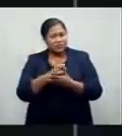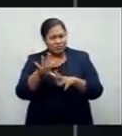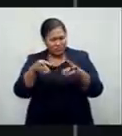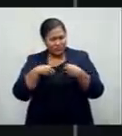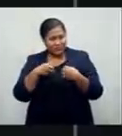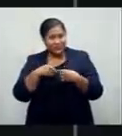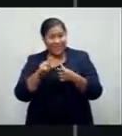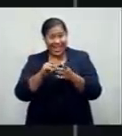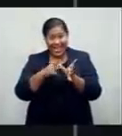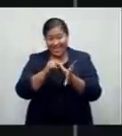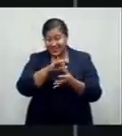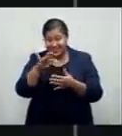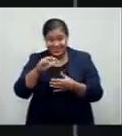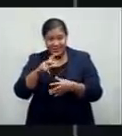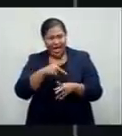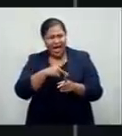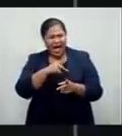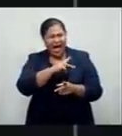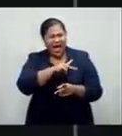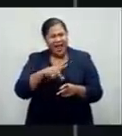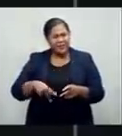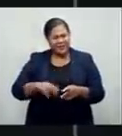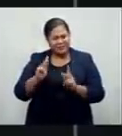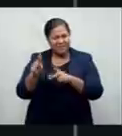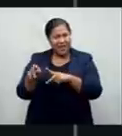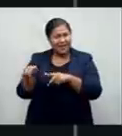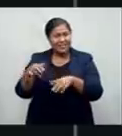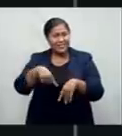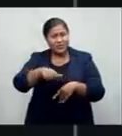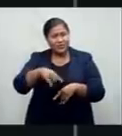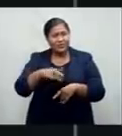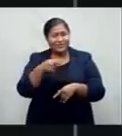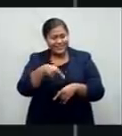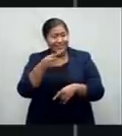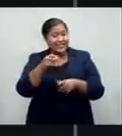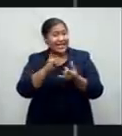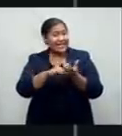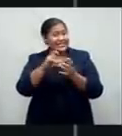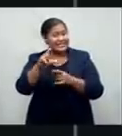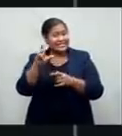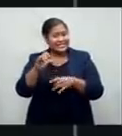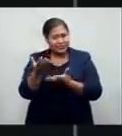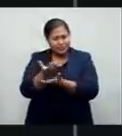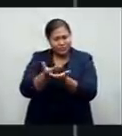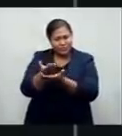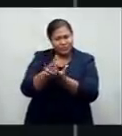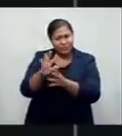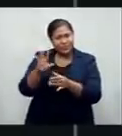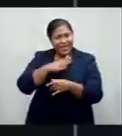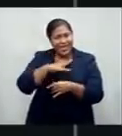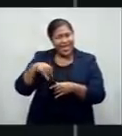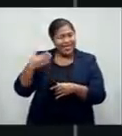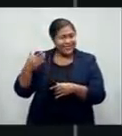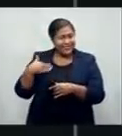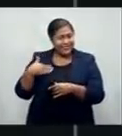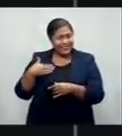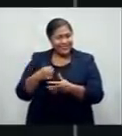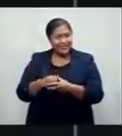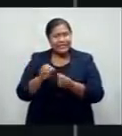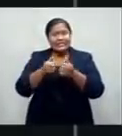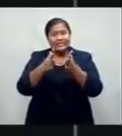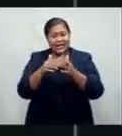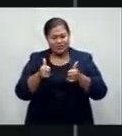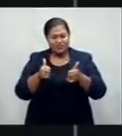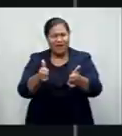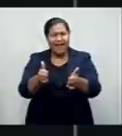COVID-19 vaccine at Albert Park in Suva. This comes as the Suva City Council, in collaboration with the Health Ministry, started a drive-through